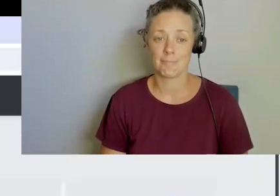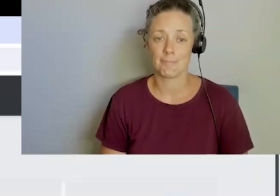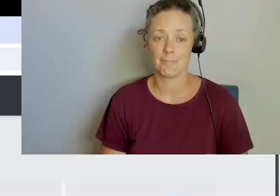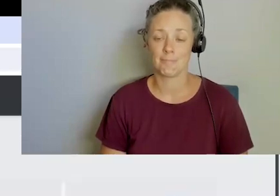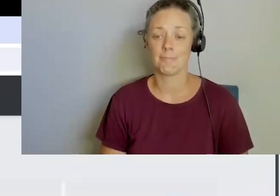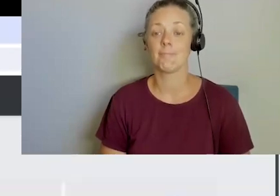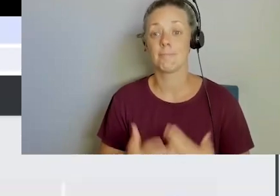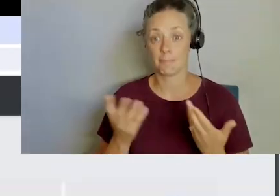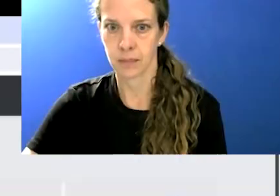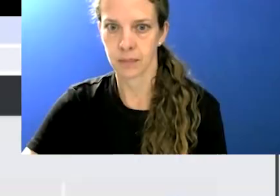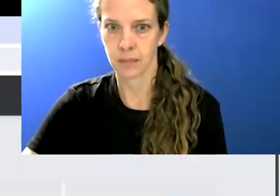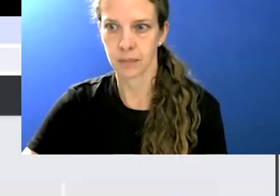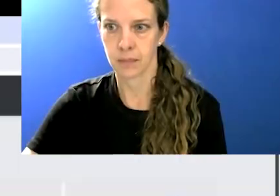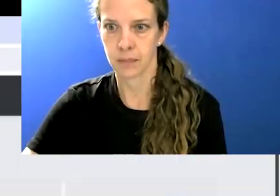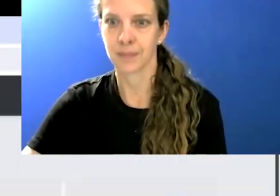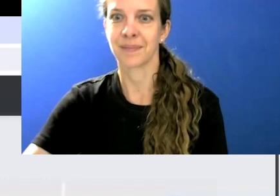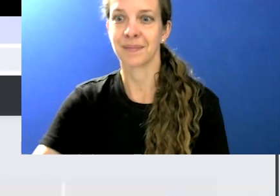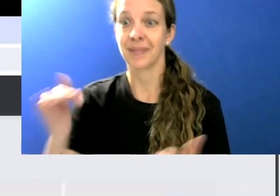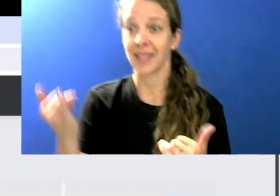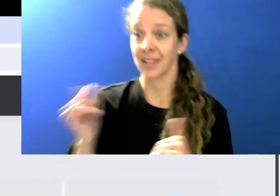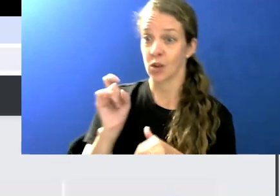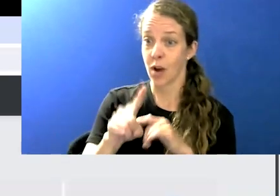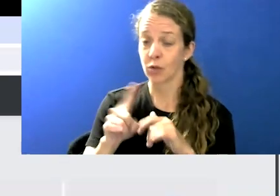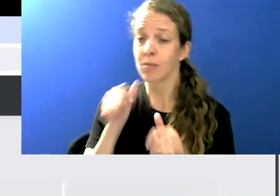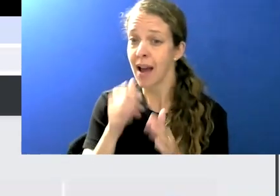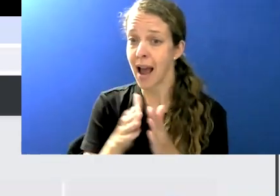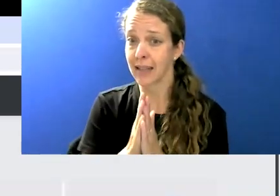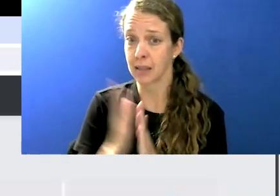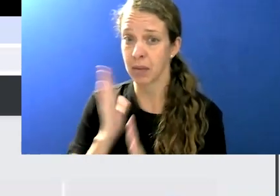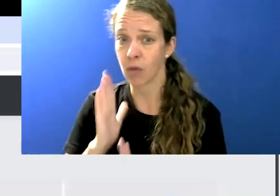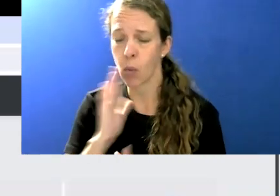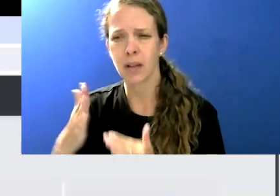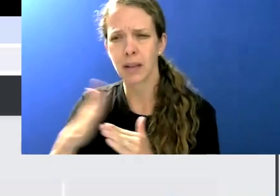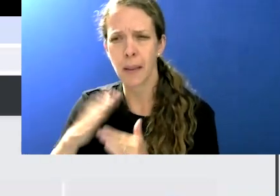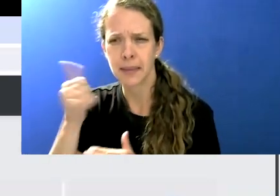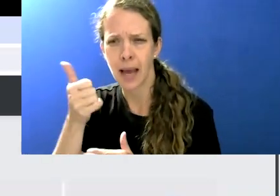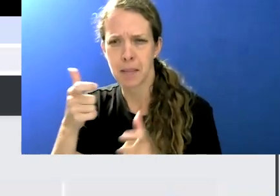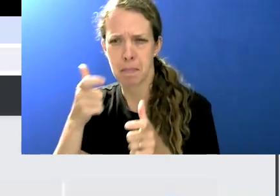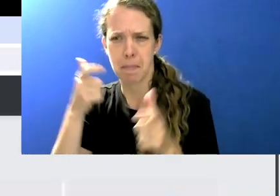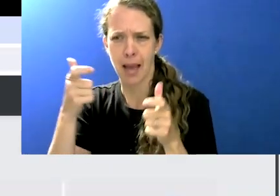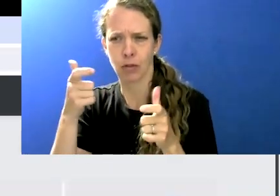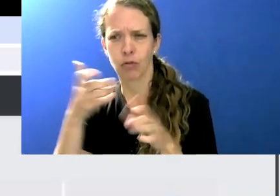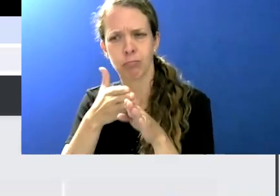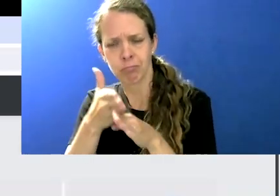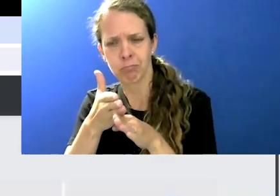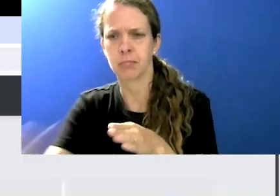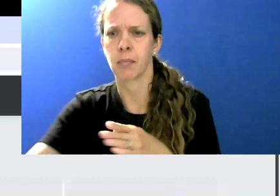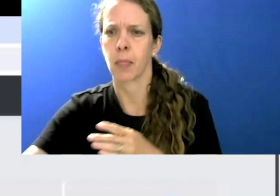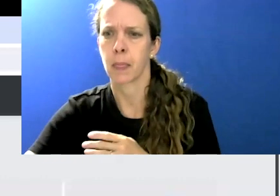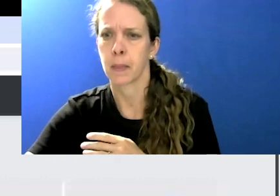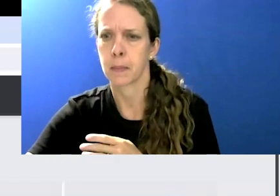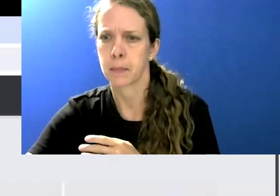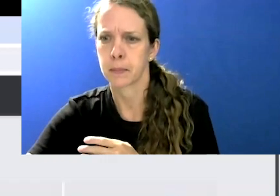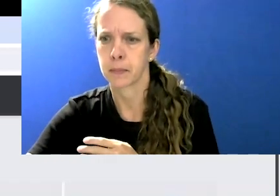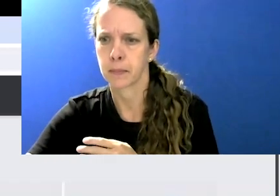And this is a question that we have been asked before, like what are the top 10 majors that our Dream students